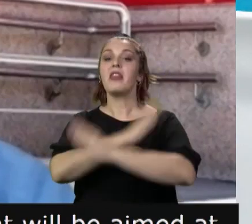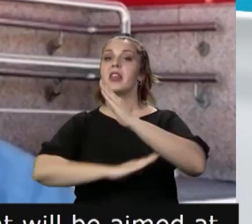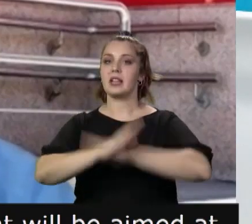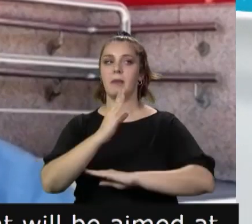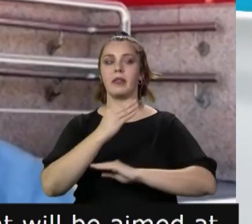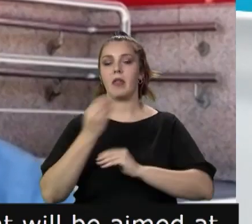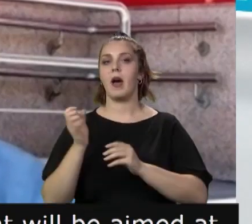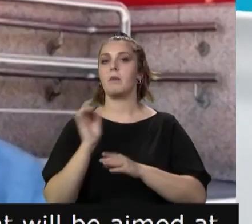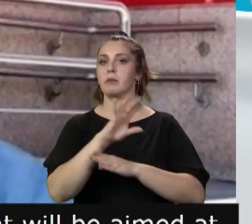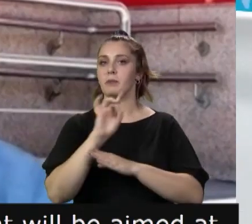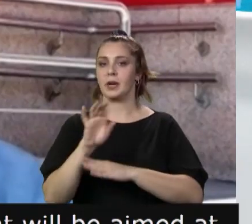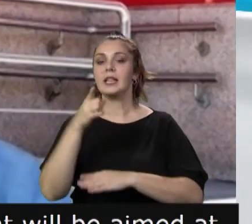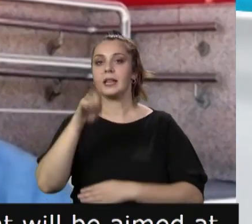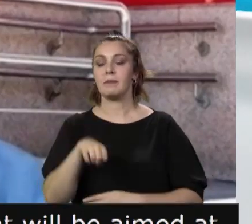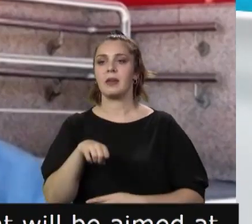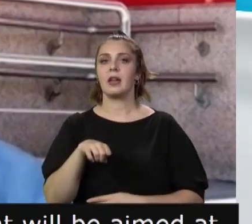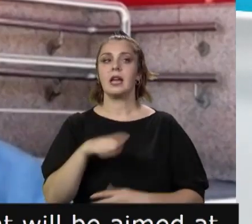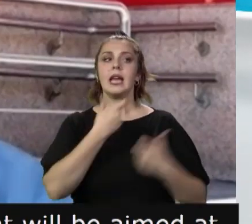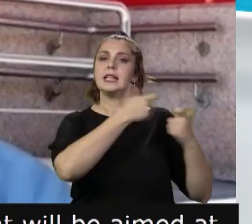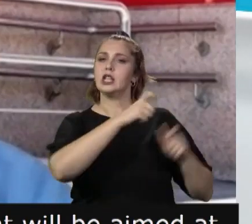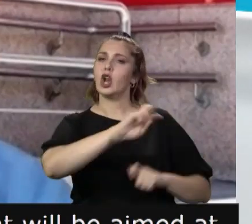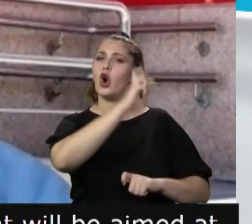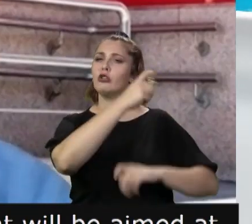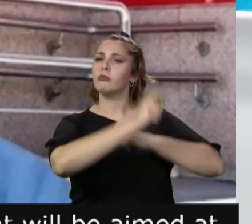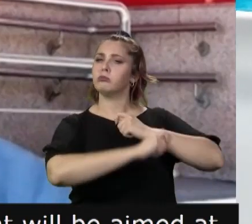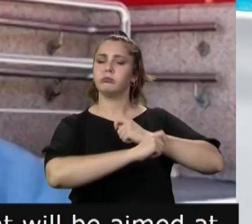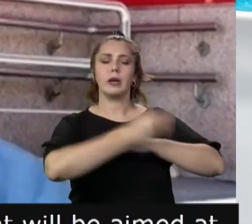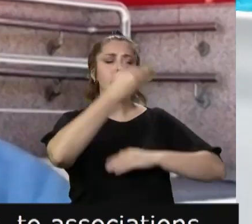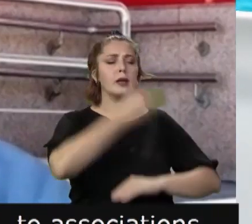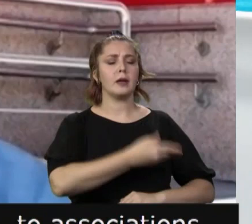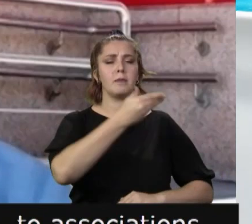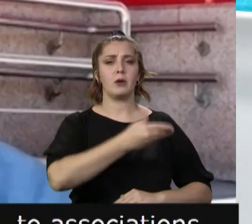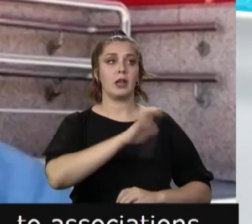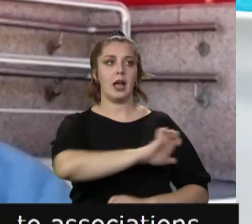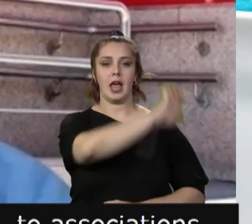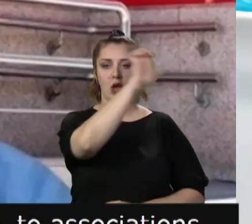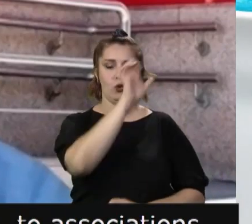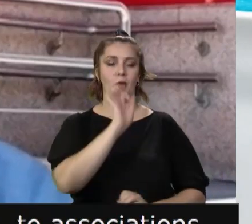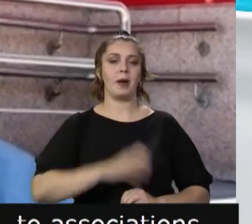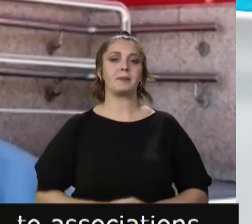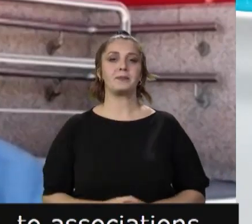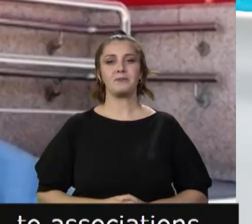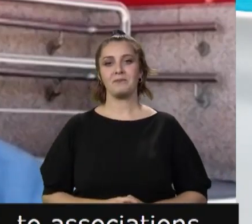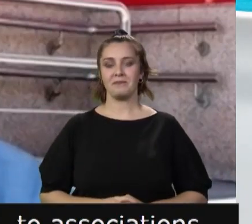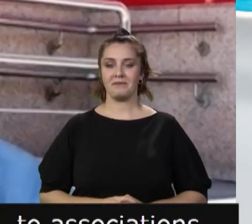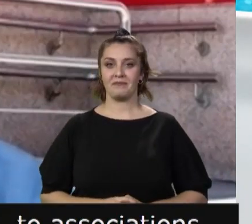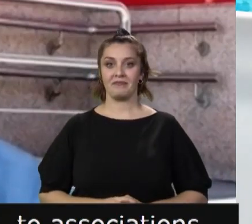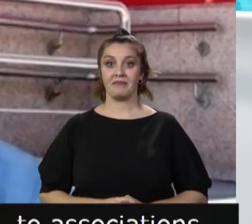to associations of people with disabilities, and to other key sectors at the European level.